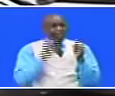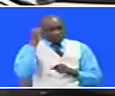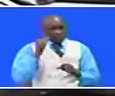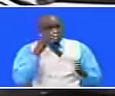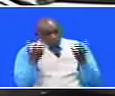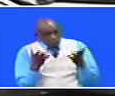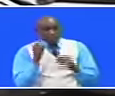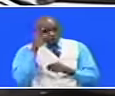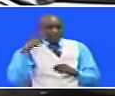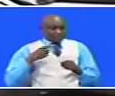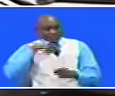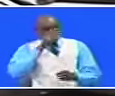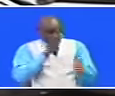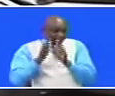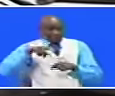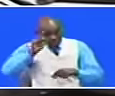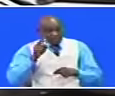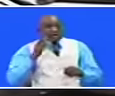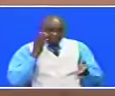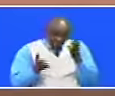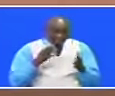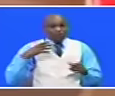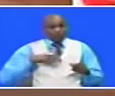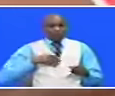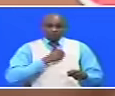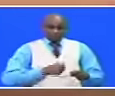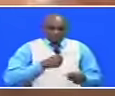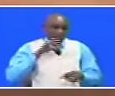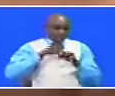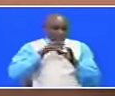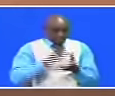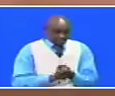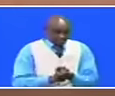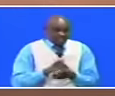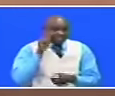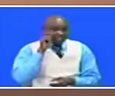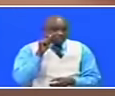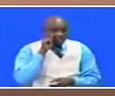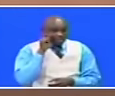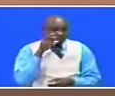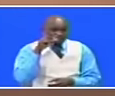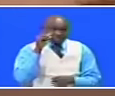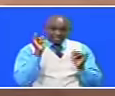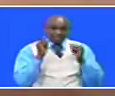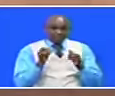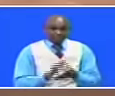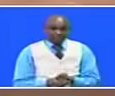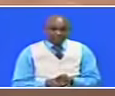have been stage managed for political mileage? Timothy Otieno, K. KTN News.